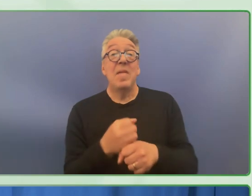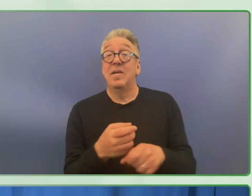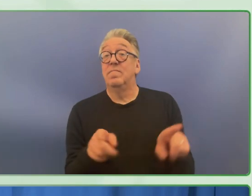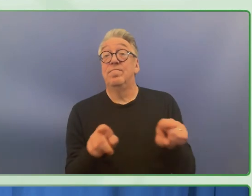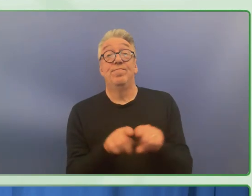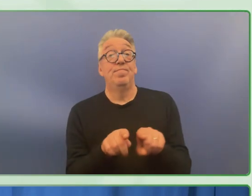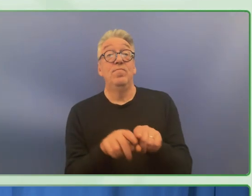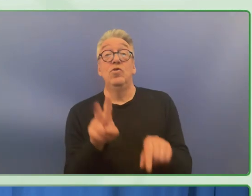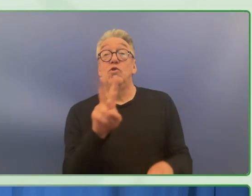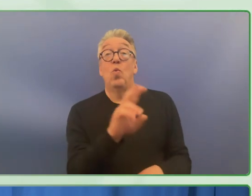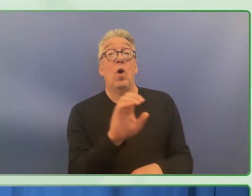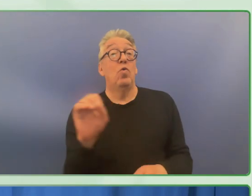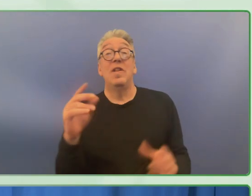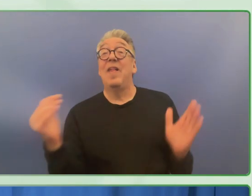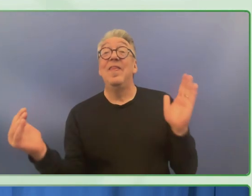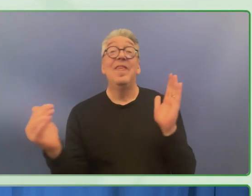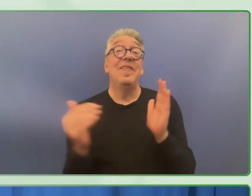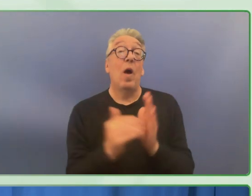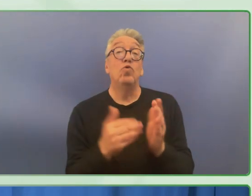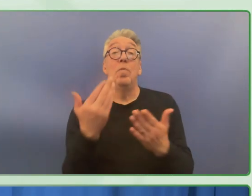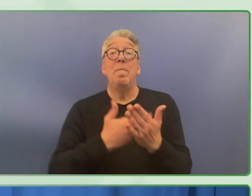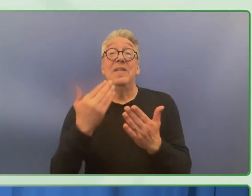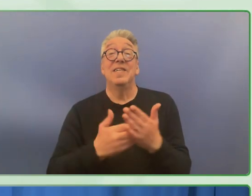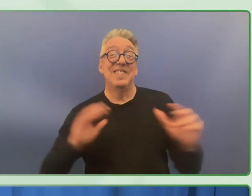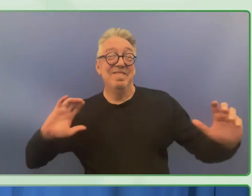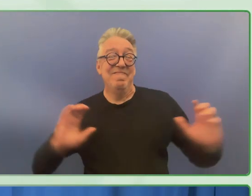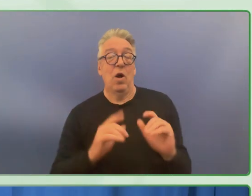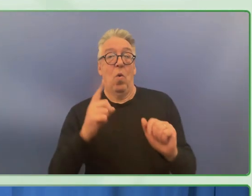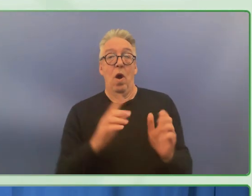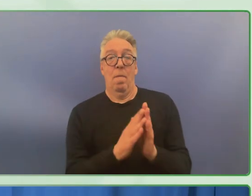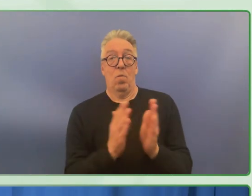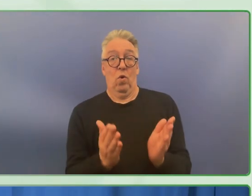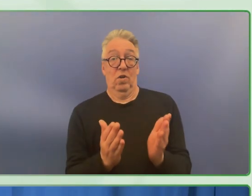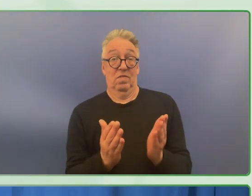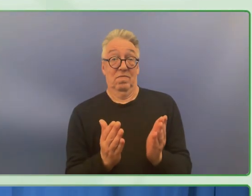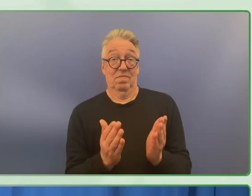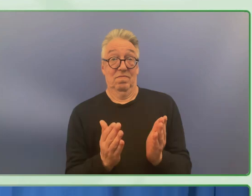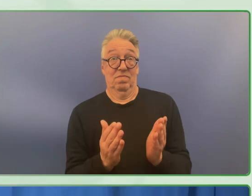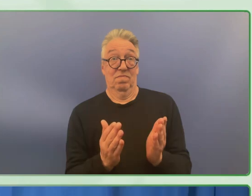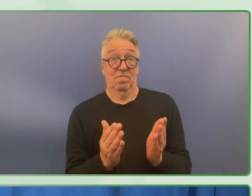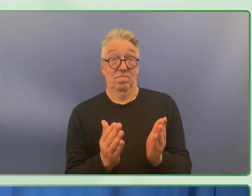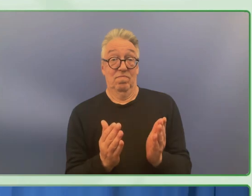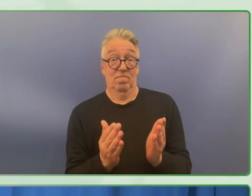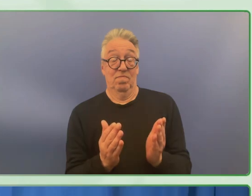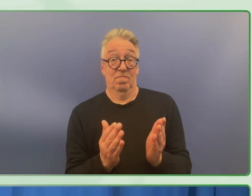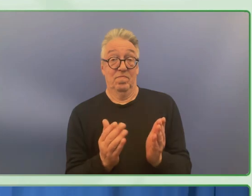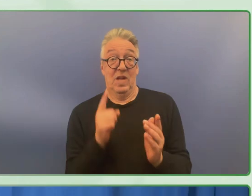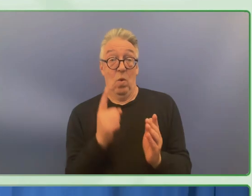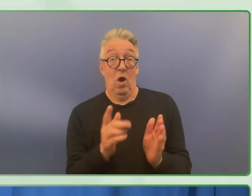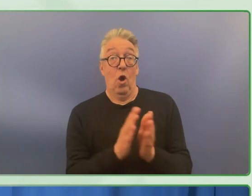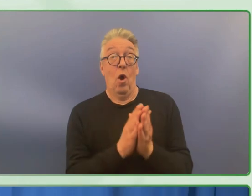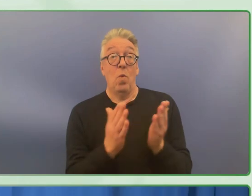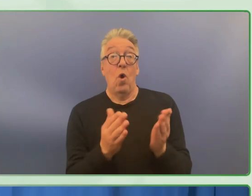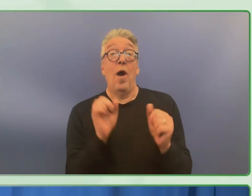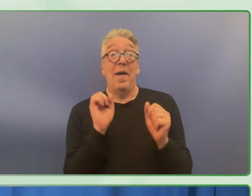pages into one book. One book which could transform accessibility in the